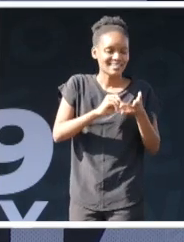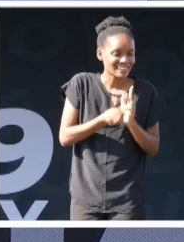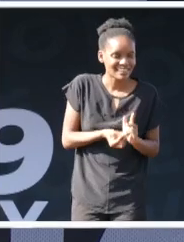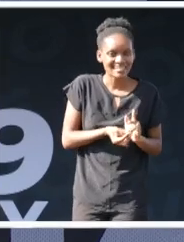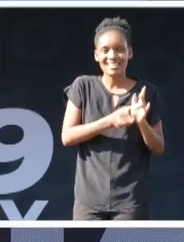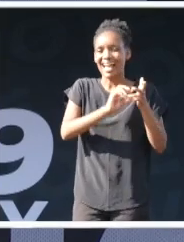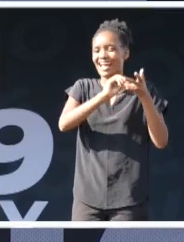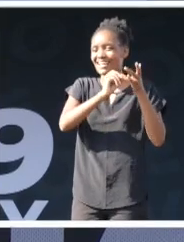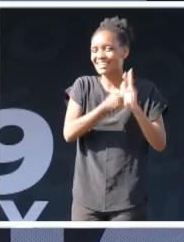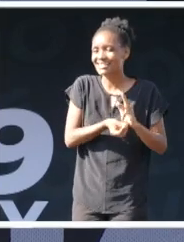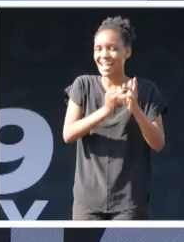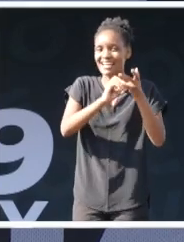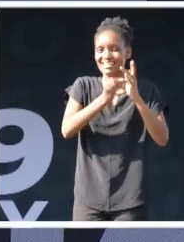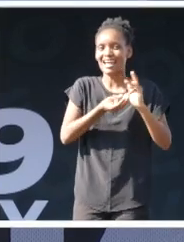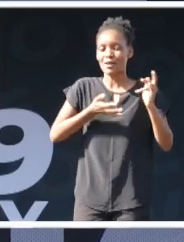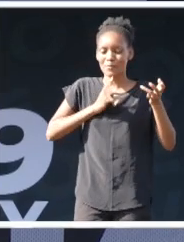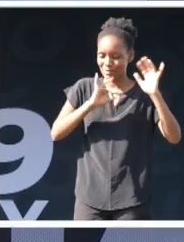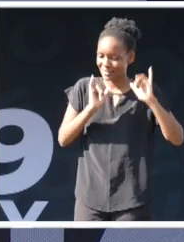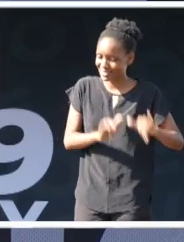all tricks to stay alive.